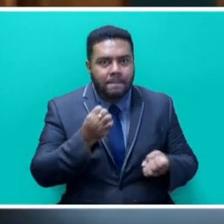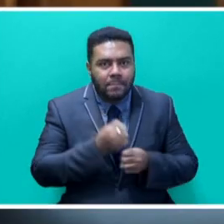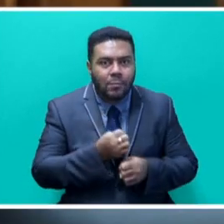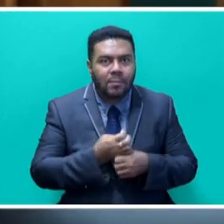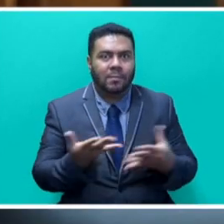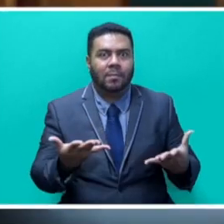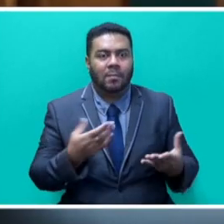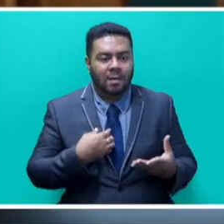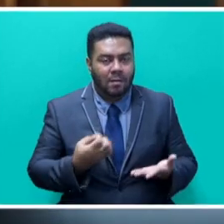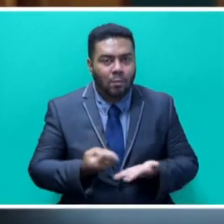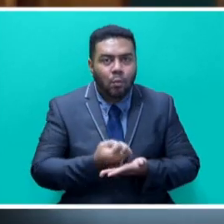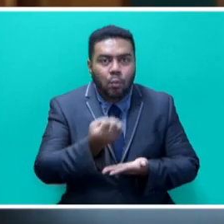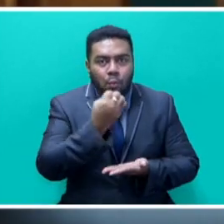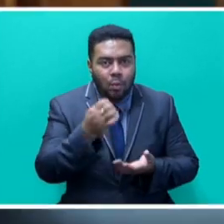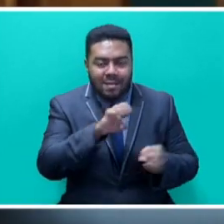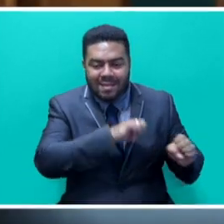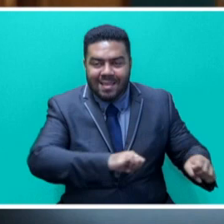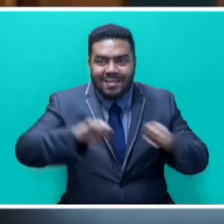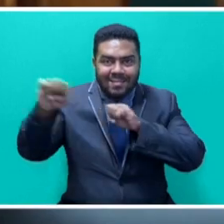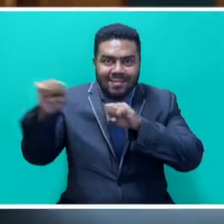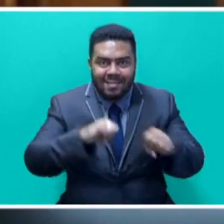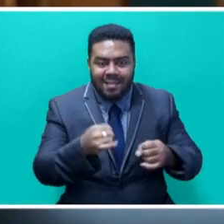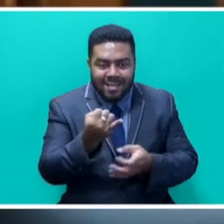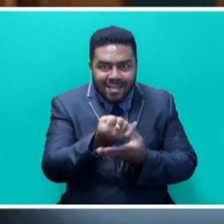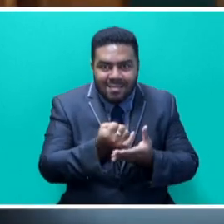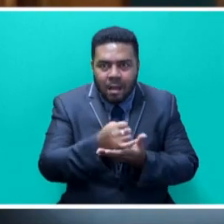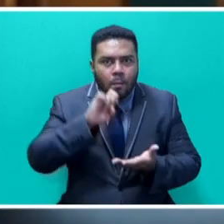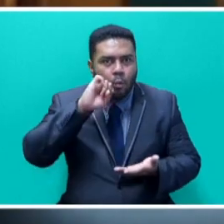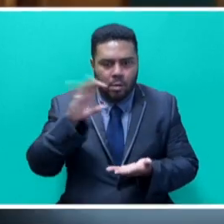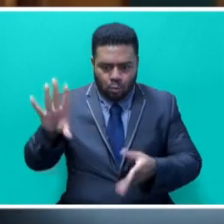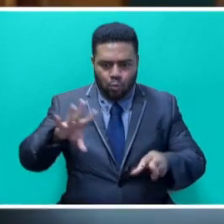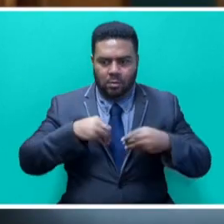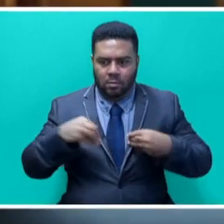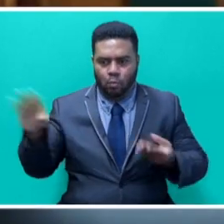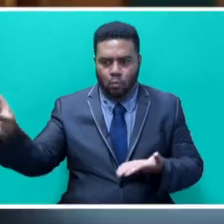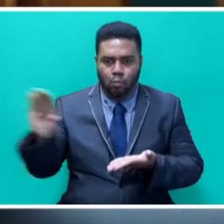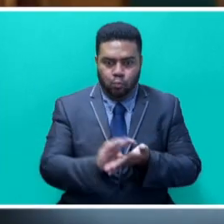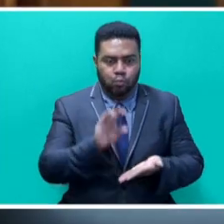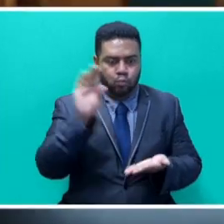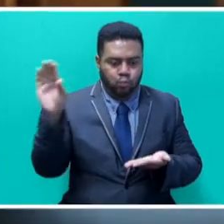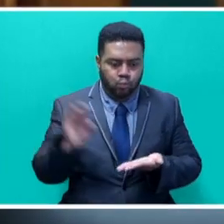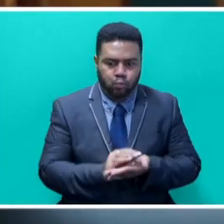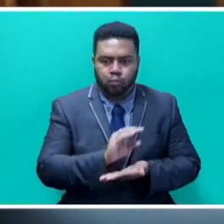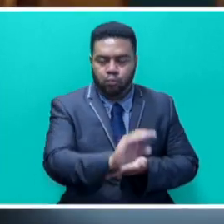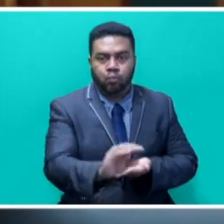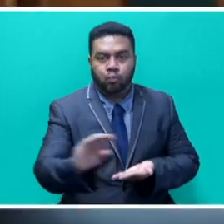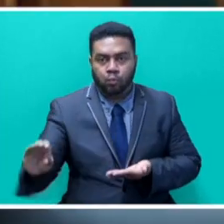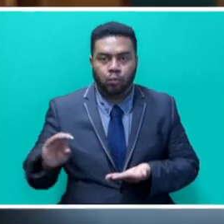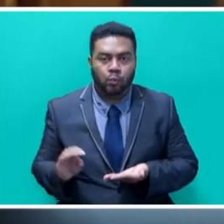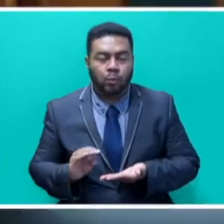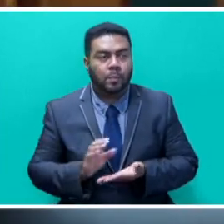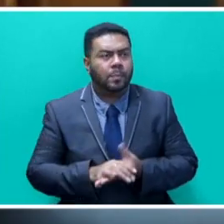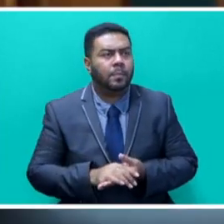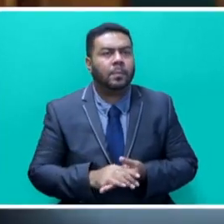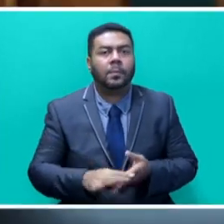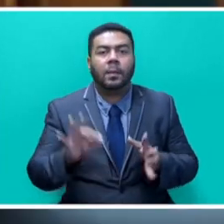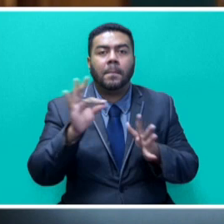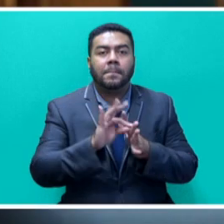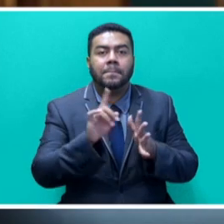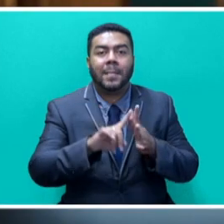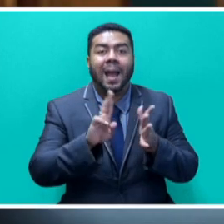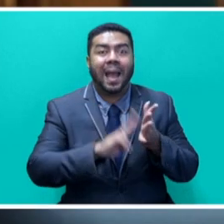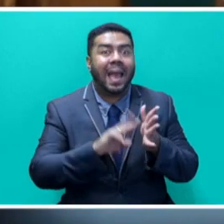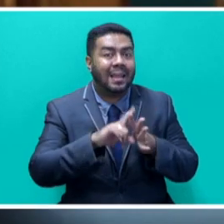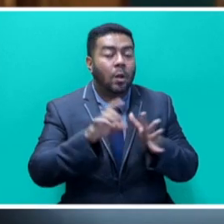increased export income. From a business diversification perspective, Mr. Speaker, the Pine Group is also